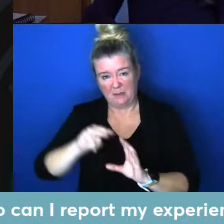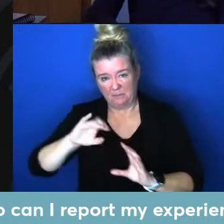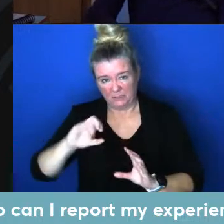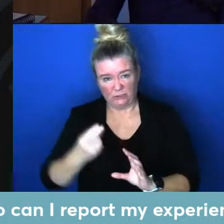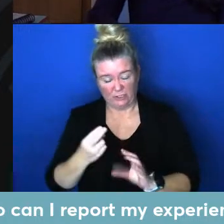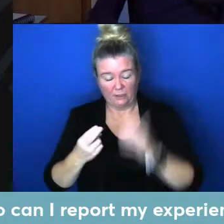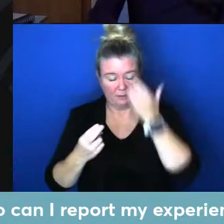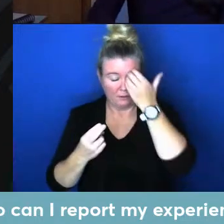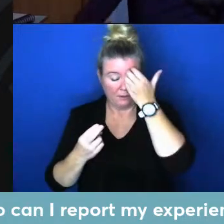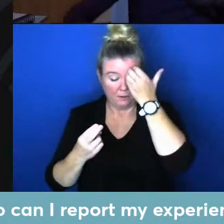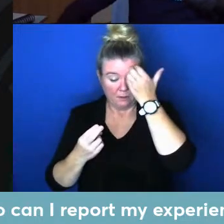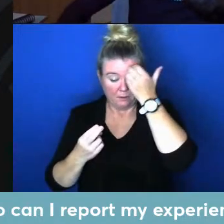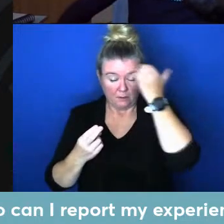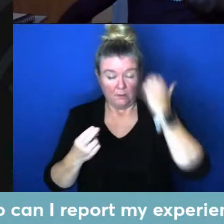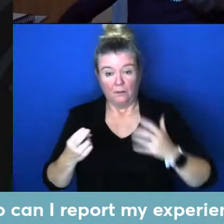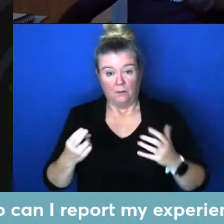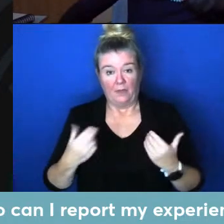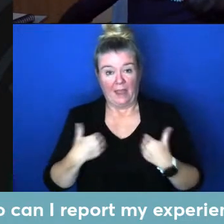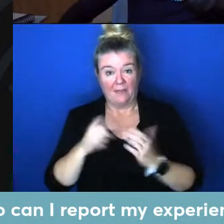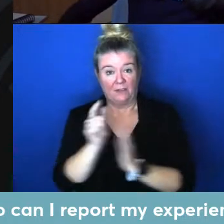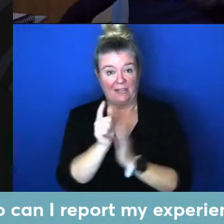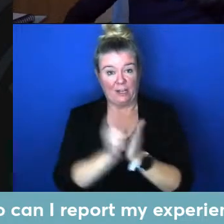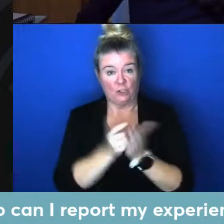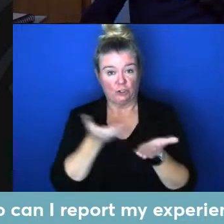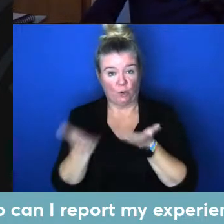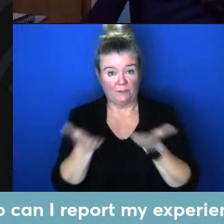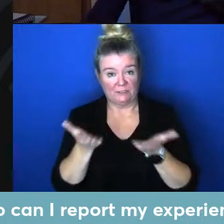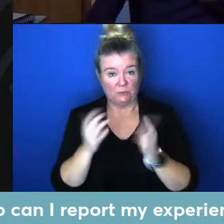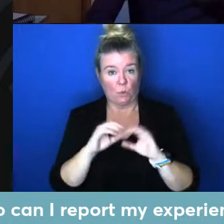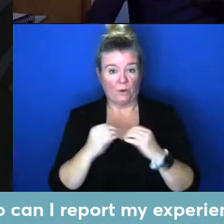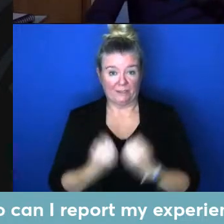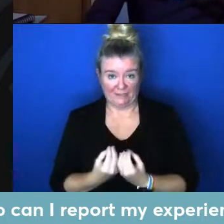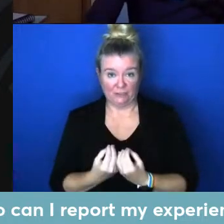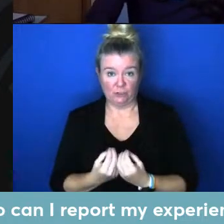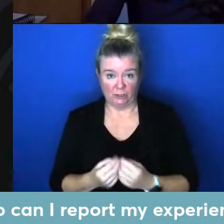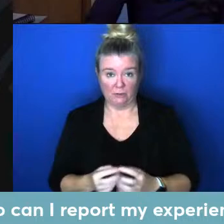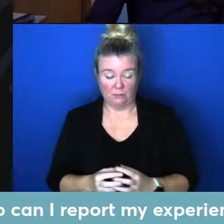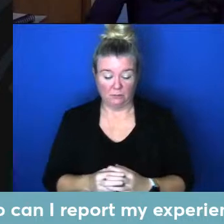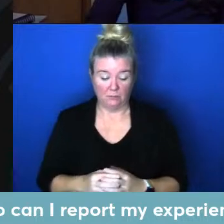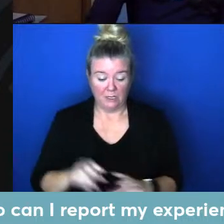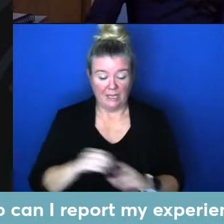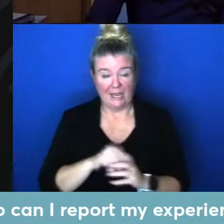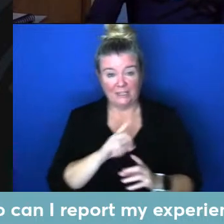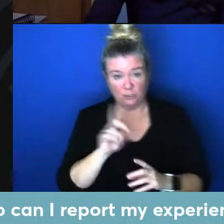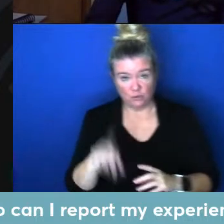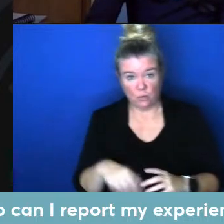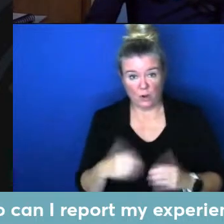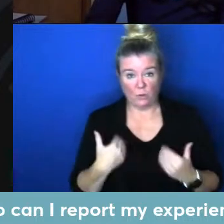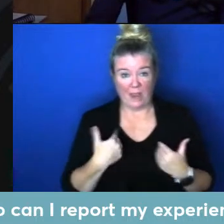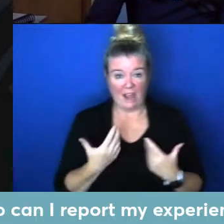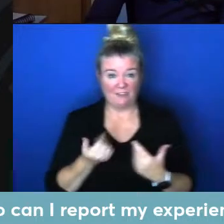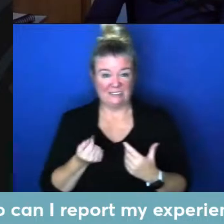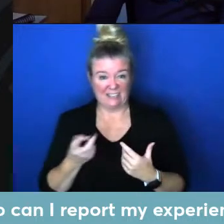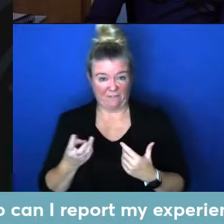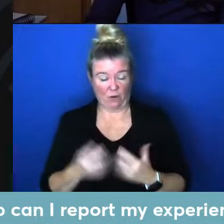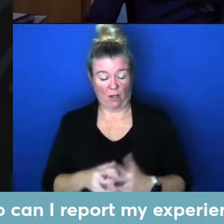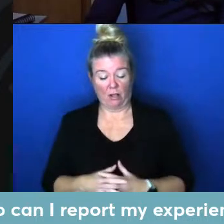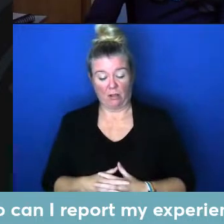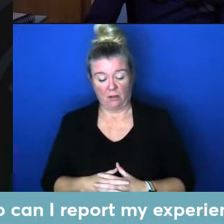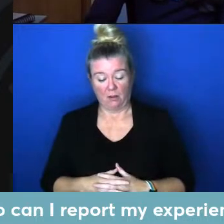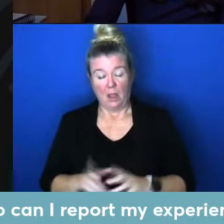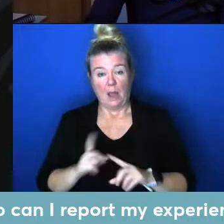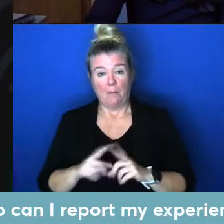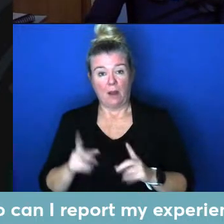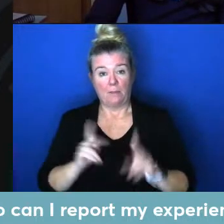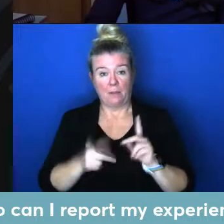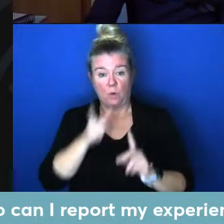is a legal services organization. In Detroit, we have several, but the ones